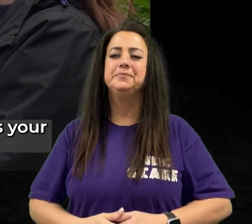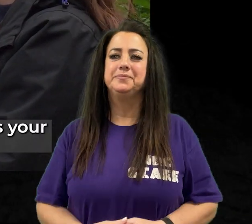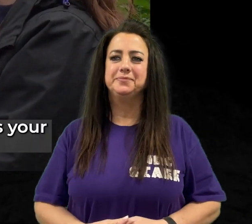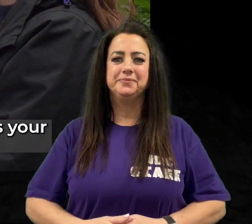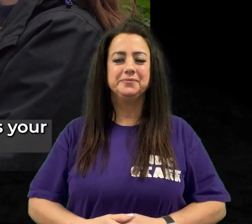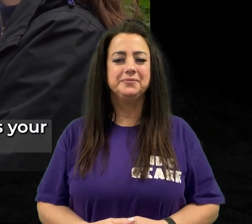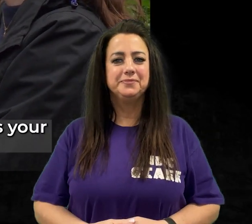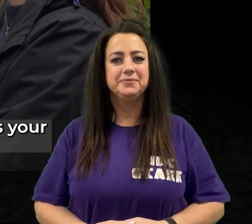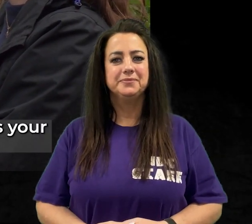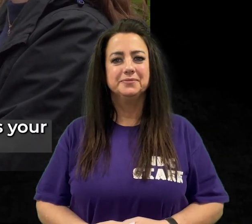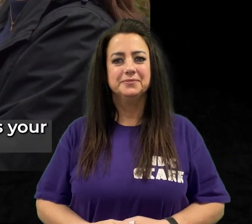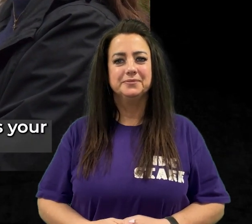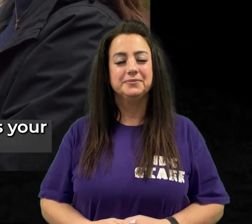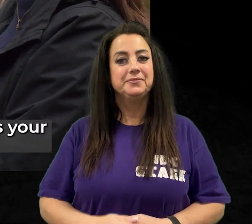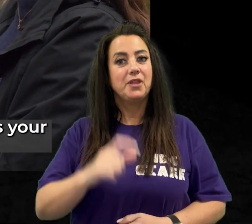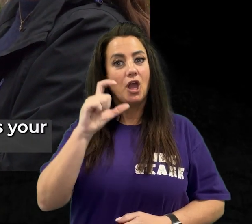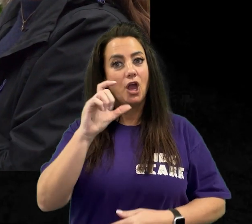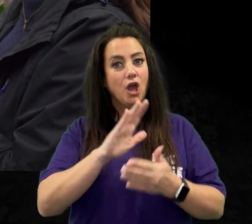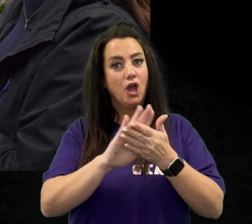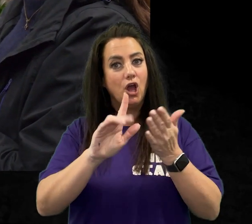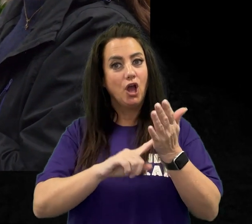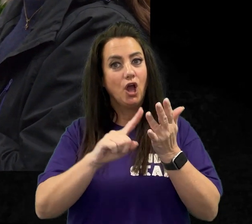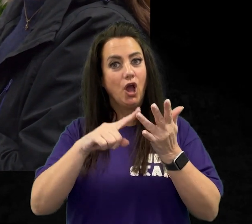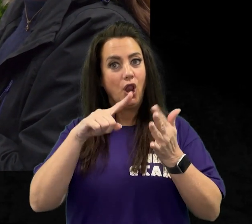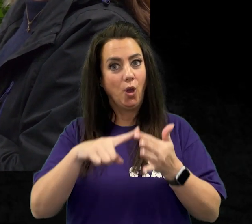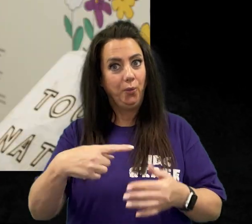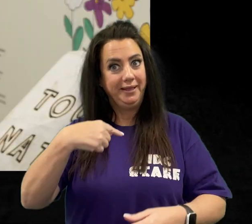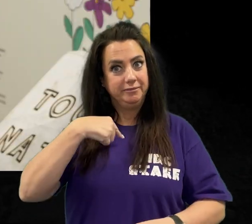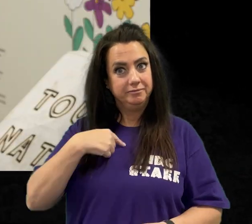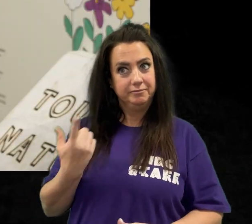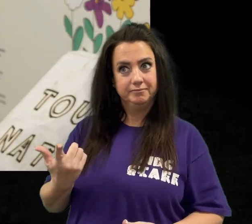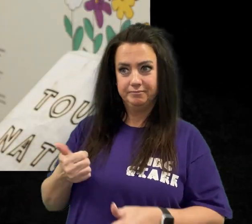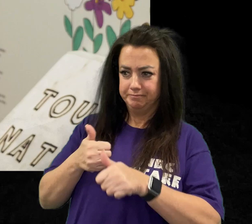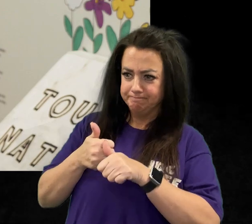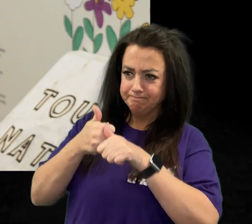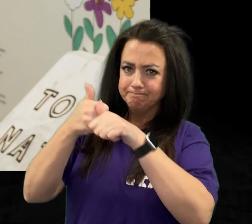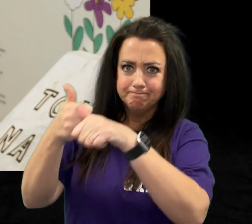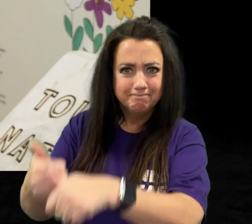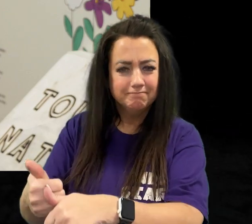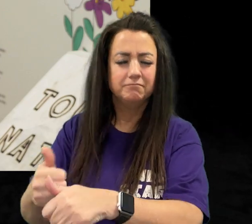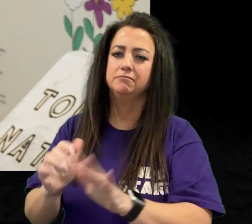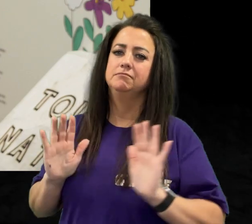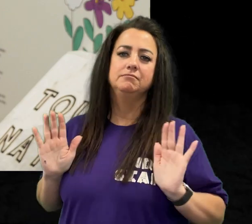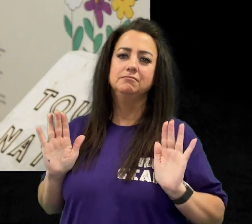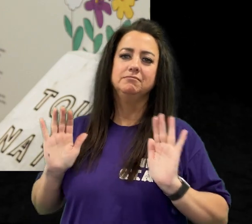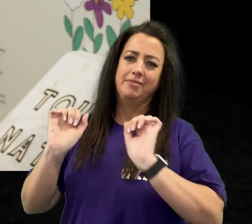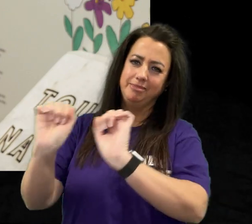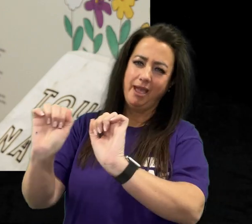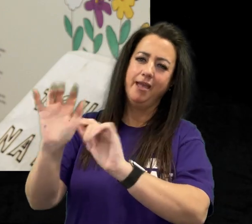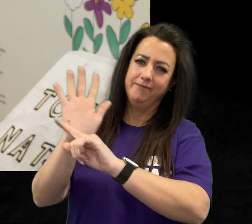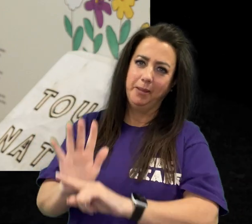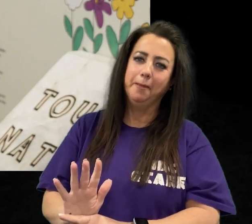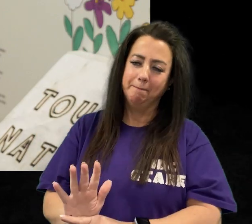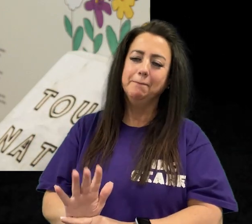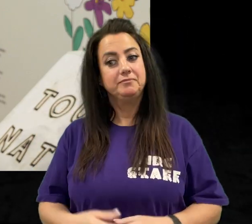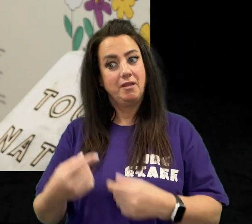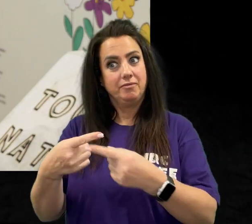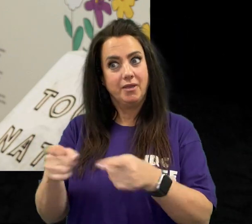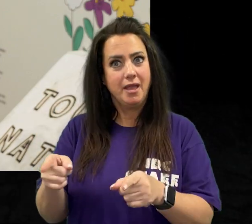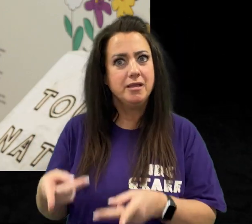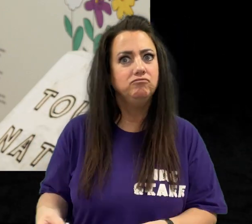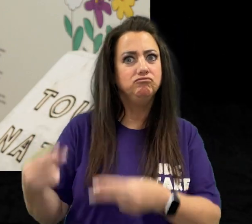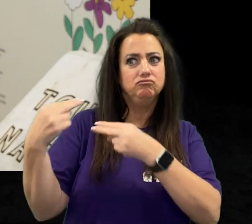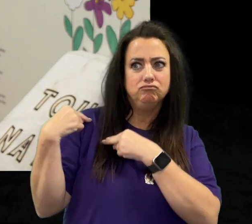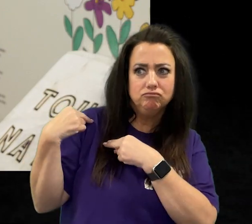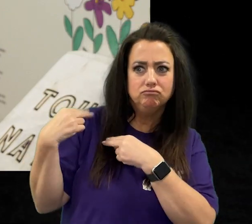and I are going to help you make it, but it's your film, we want your ideas. And they really embraced that and really took